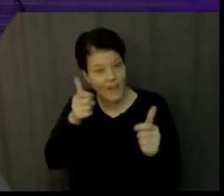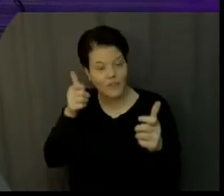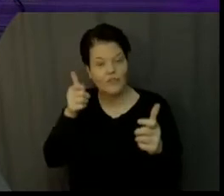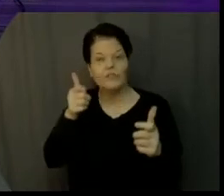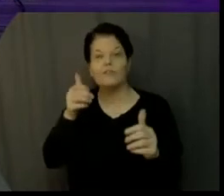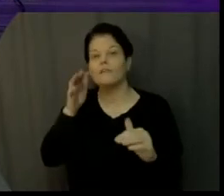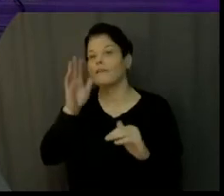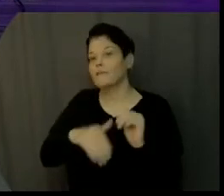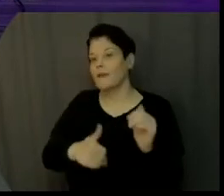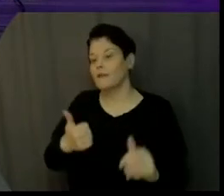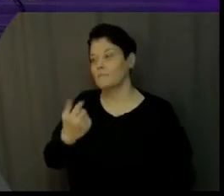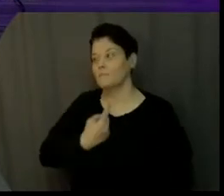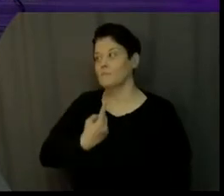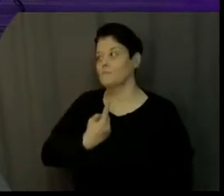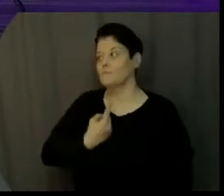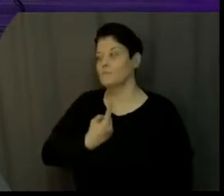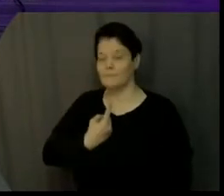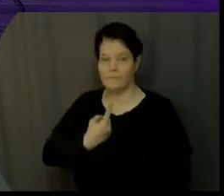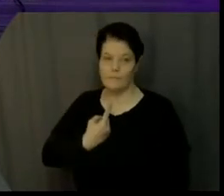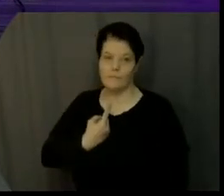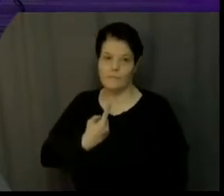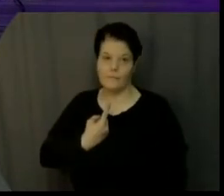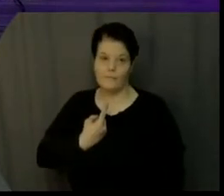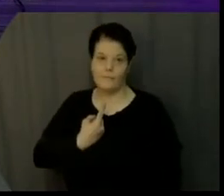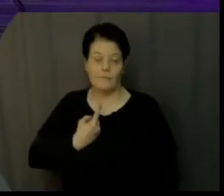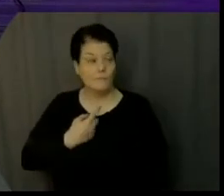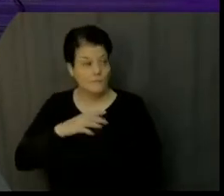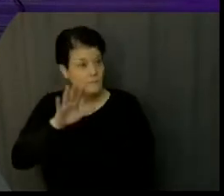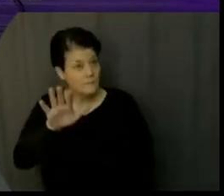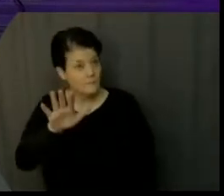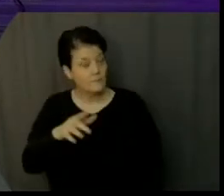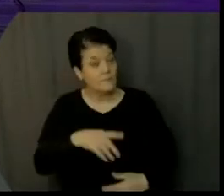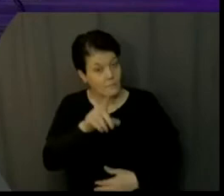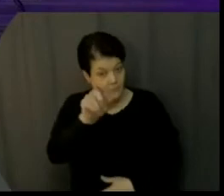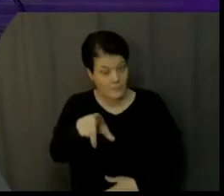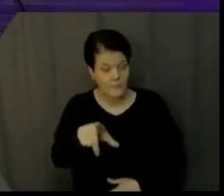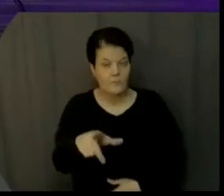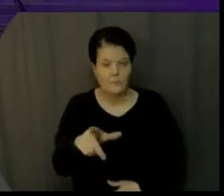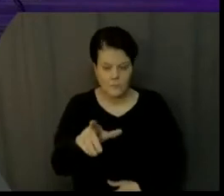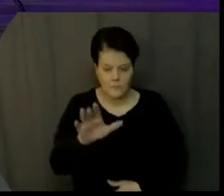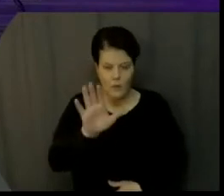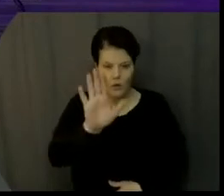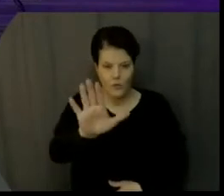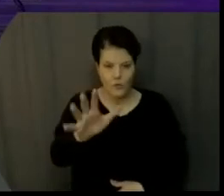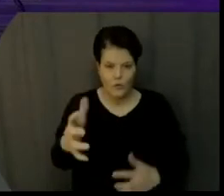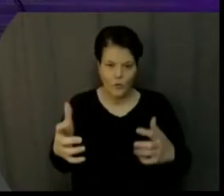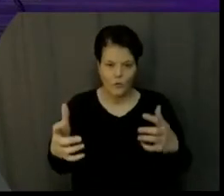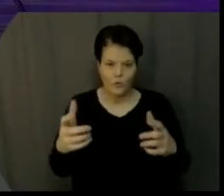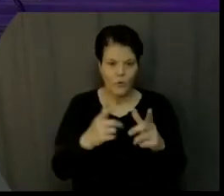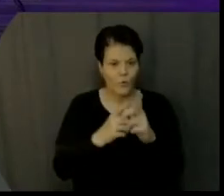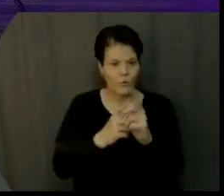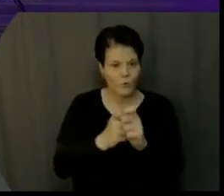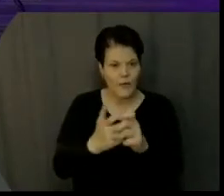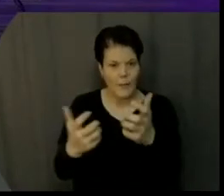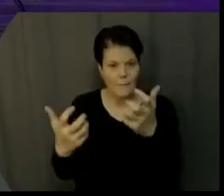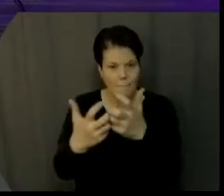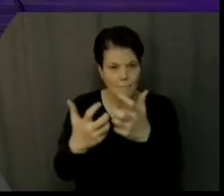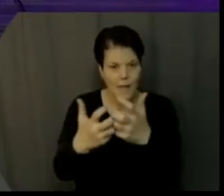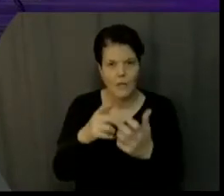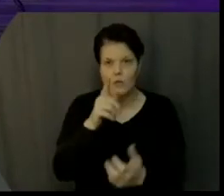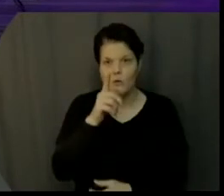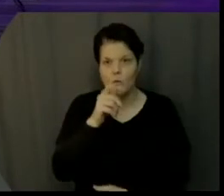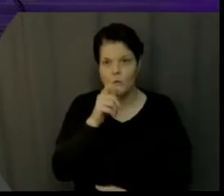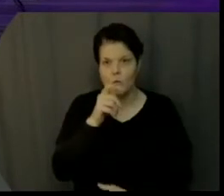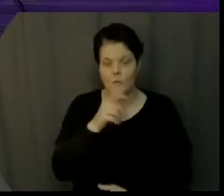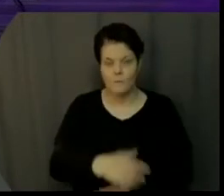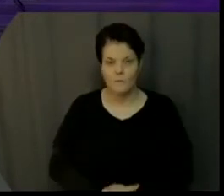And that's really, this question is, who's your running mate in the faith? Who is someone that you look up to